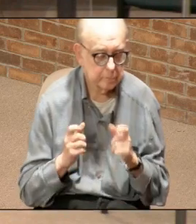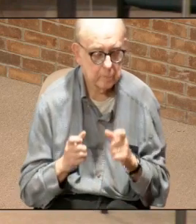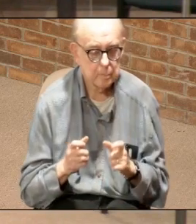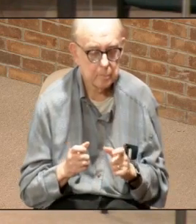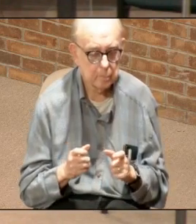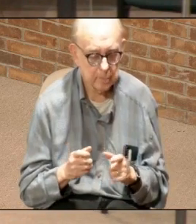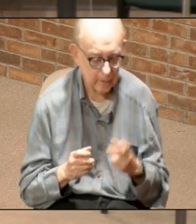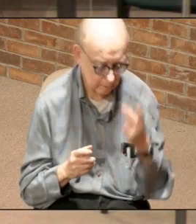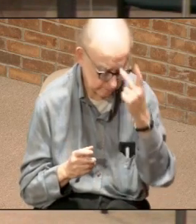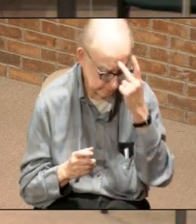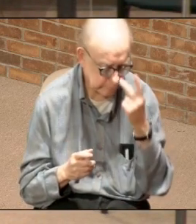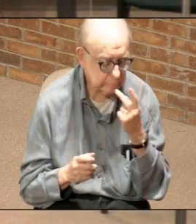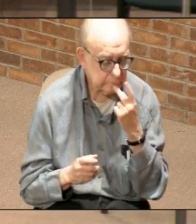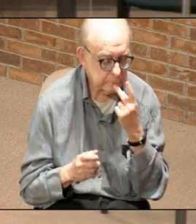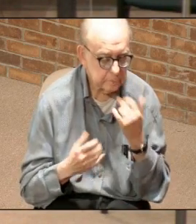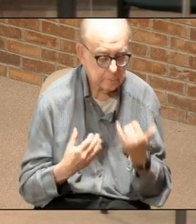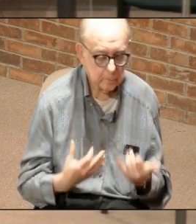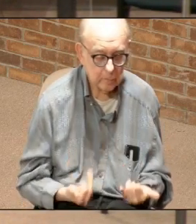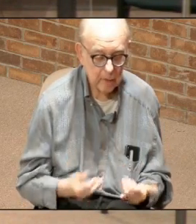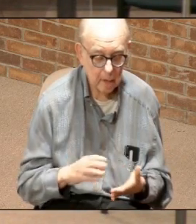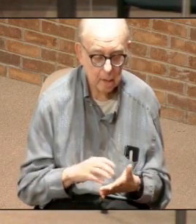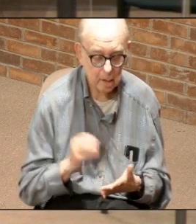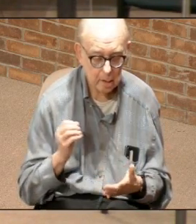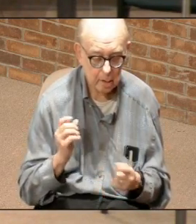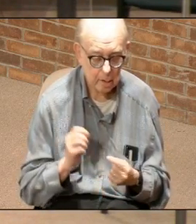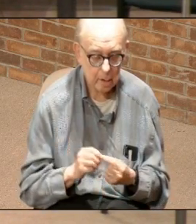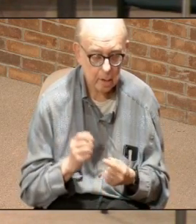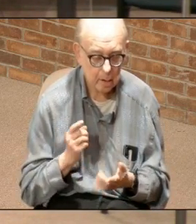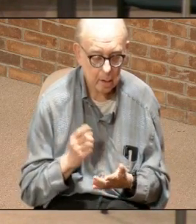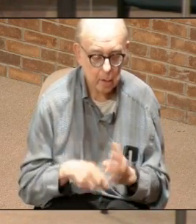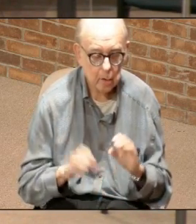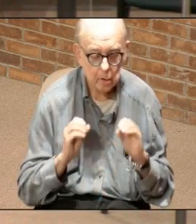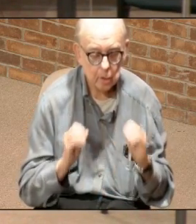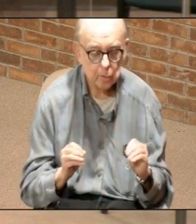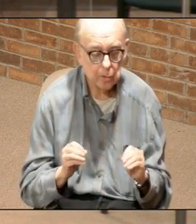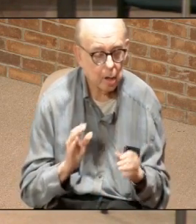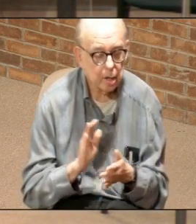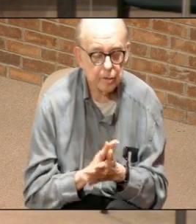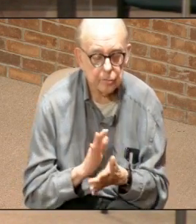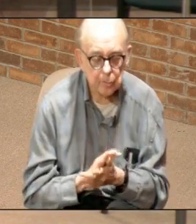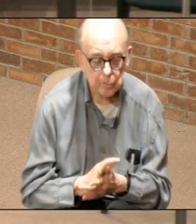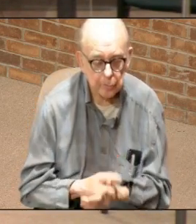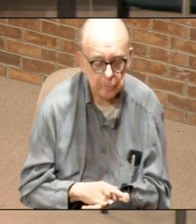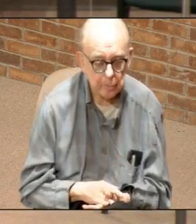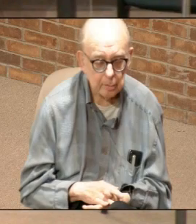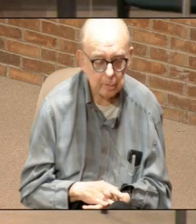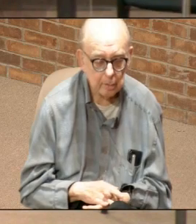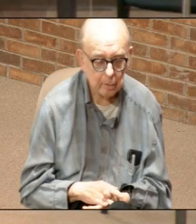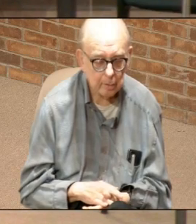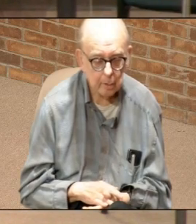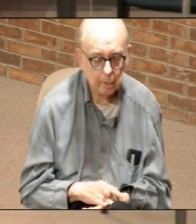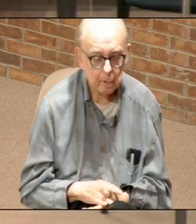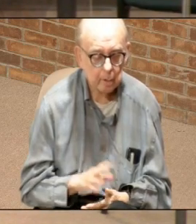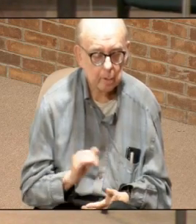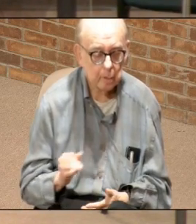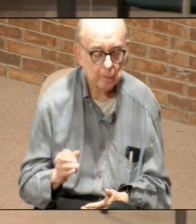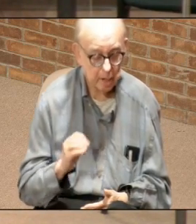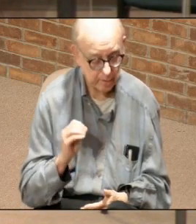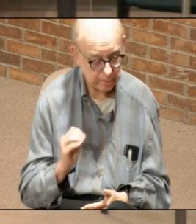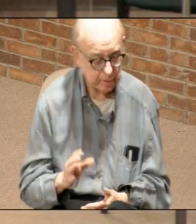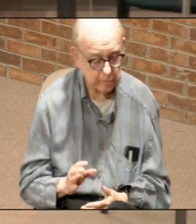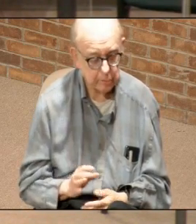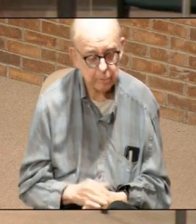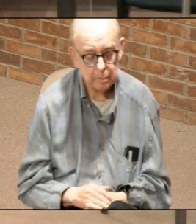sudden, parents are now finding out exactly what's being taught in the schools by the